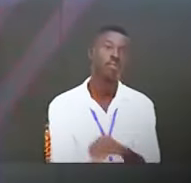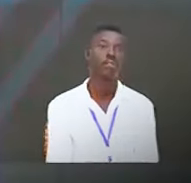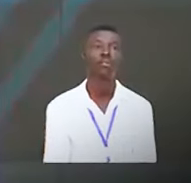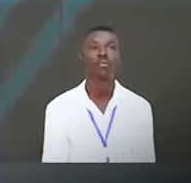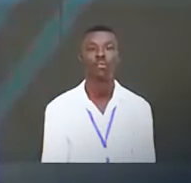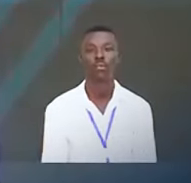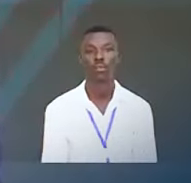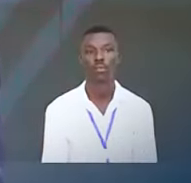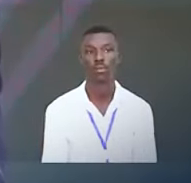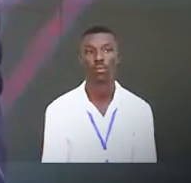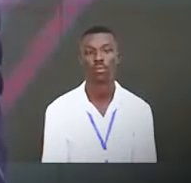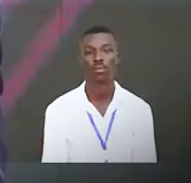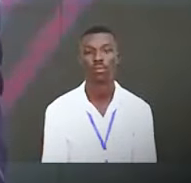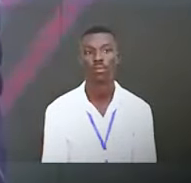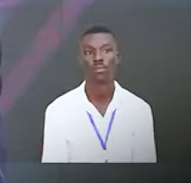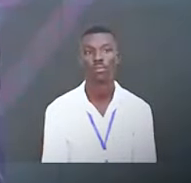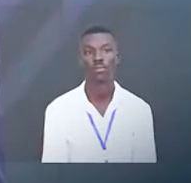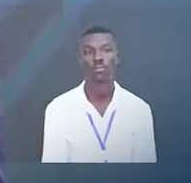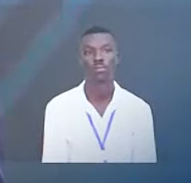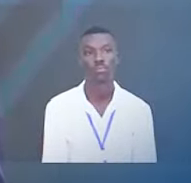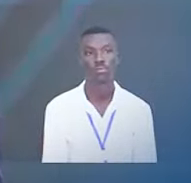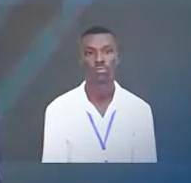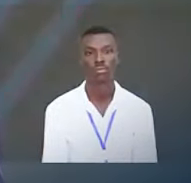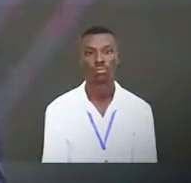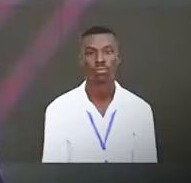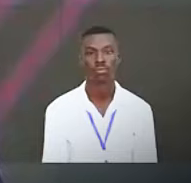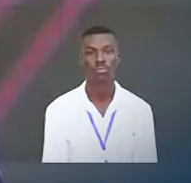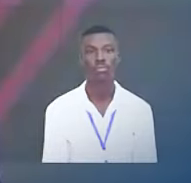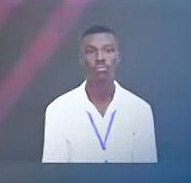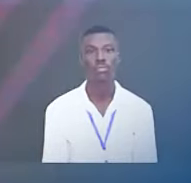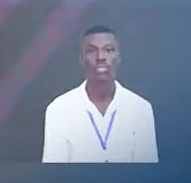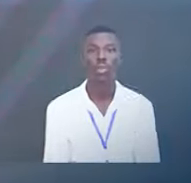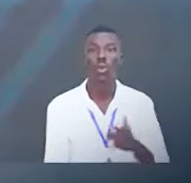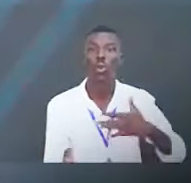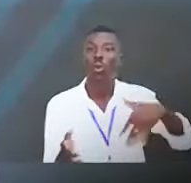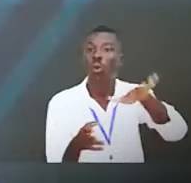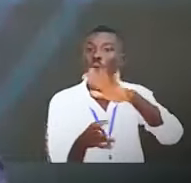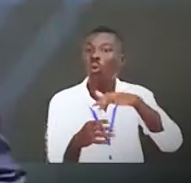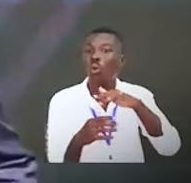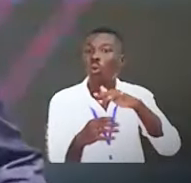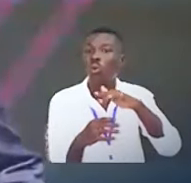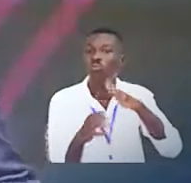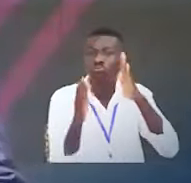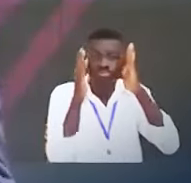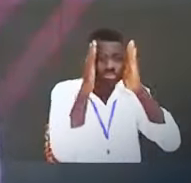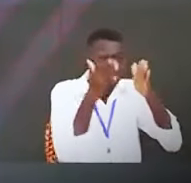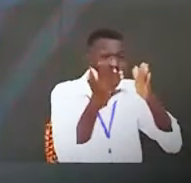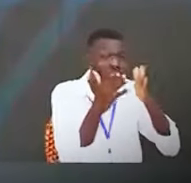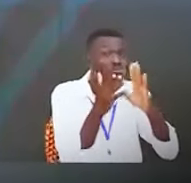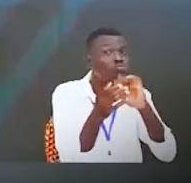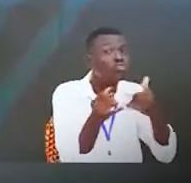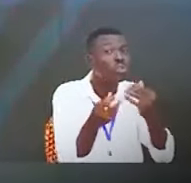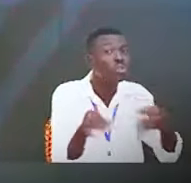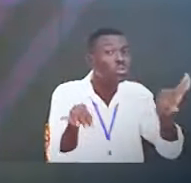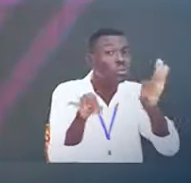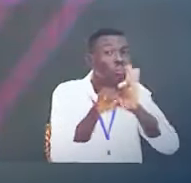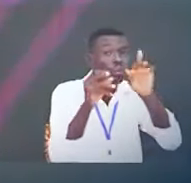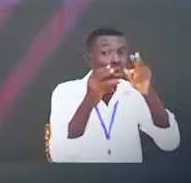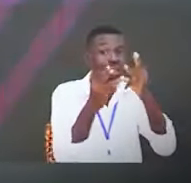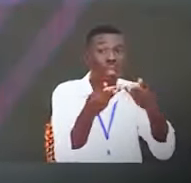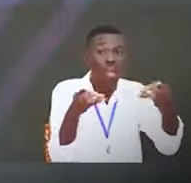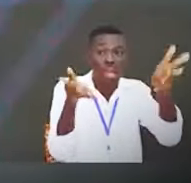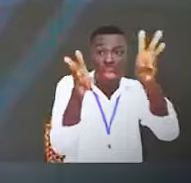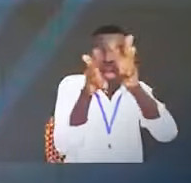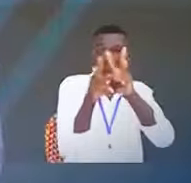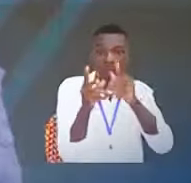1984 NIV. Okay, let me take this one. Those who cling to worthless idols turn away from God's love